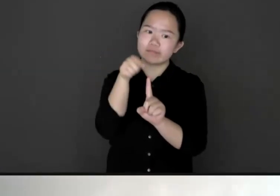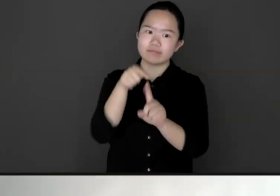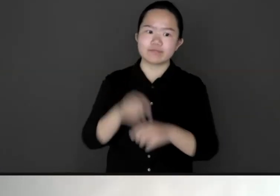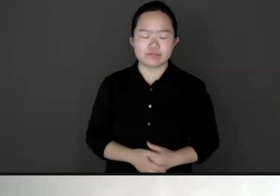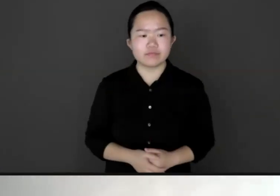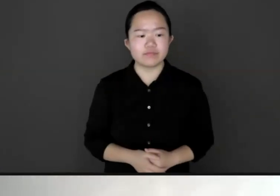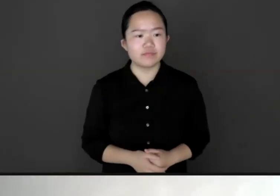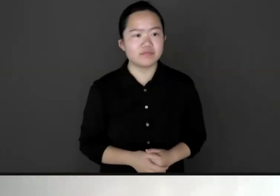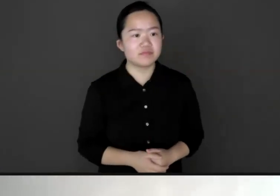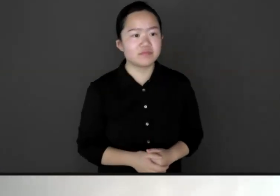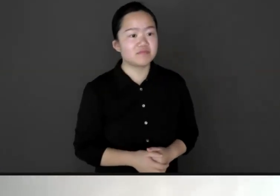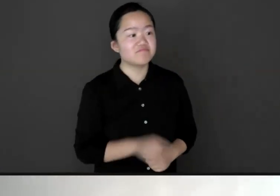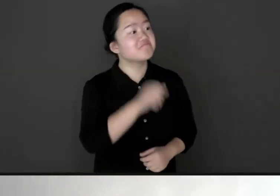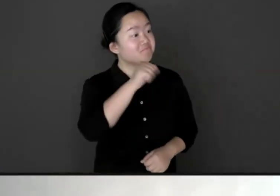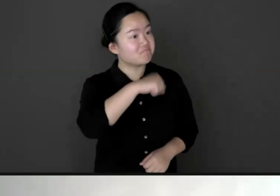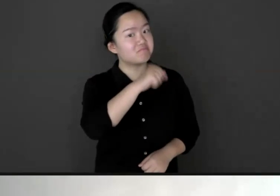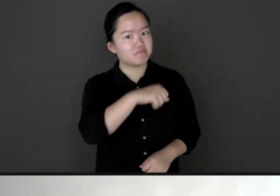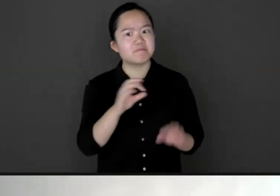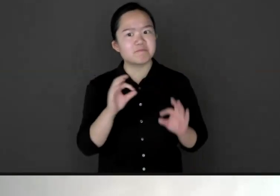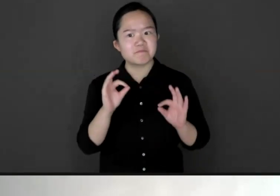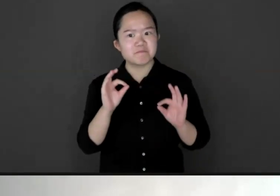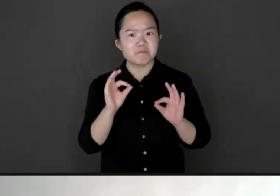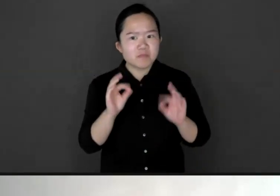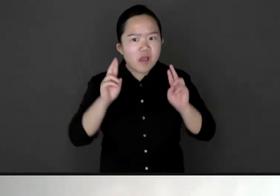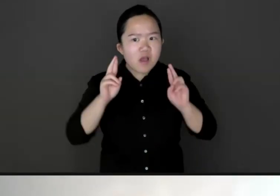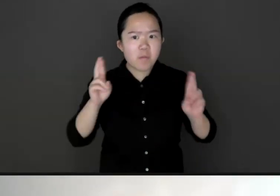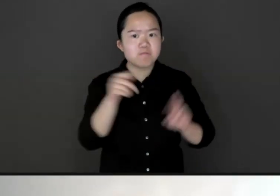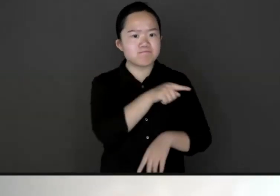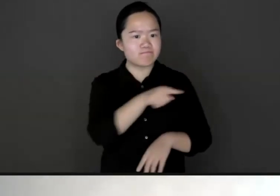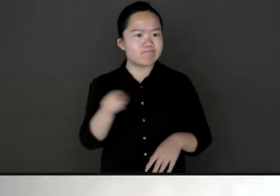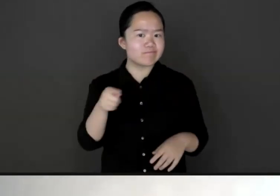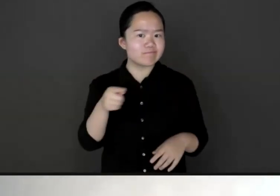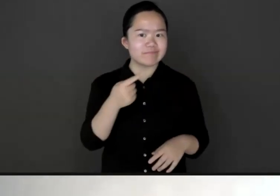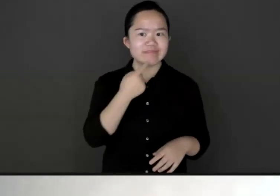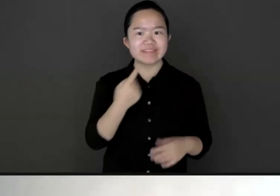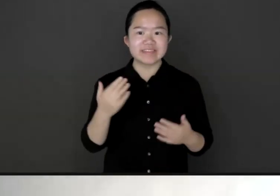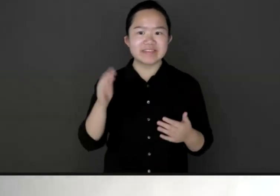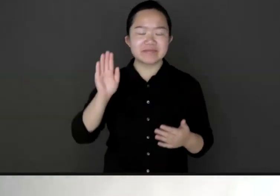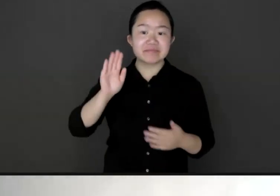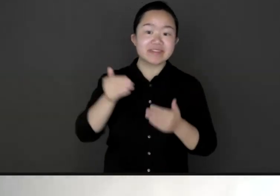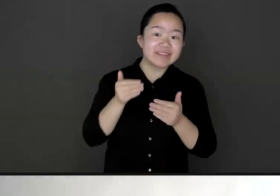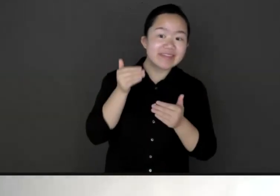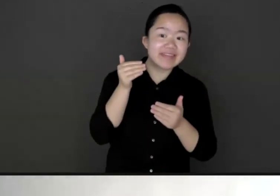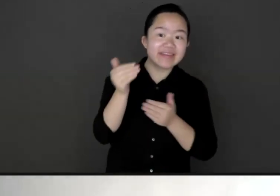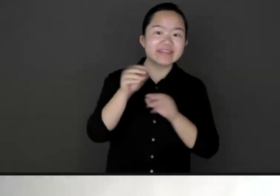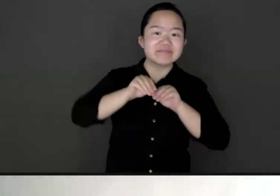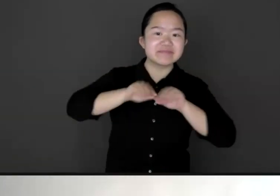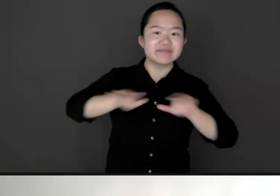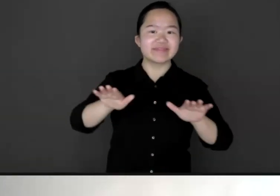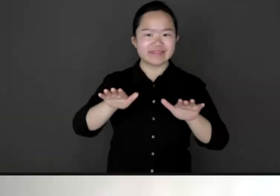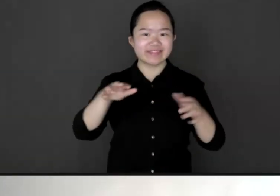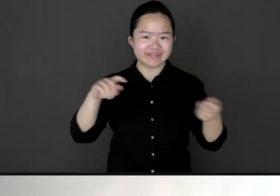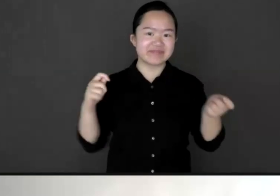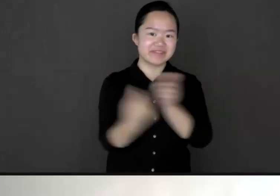one of you would say, well, in our next release, they will just be by default accessible. But maybe hoping too much. If you'll allow me, Susanna, no.